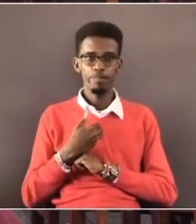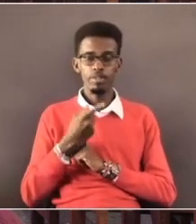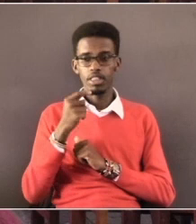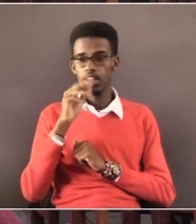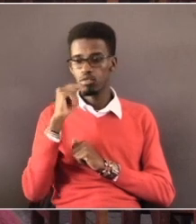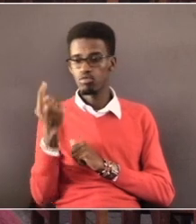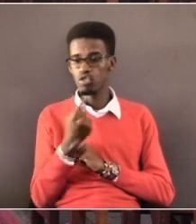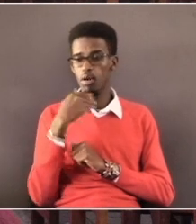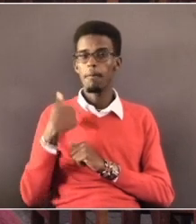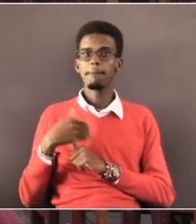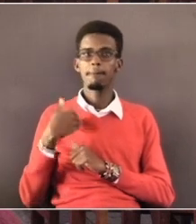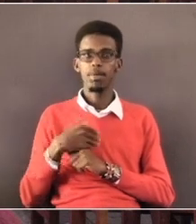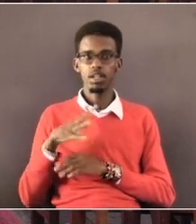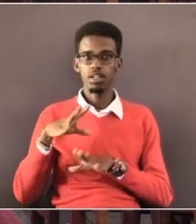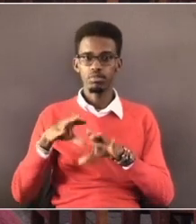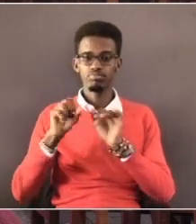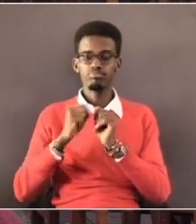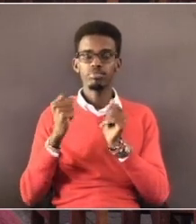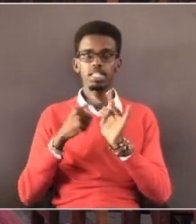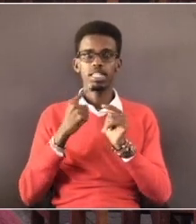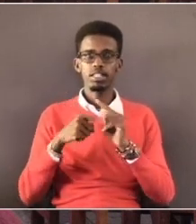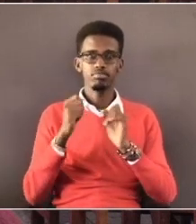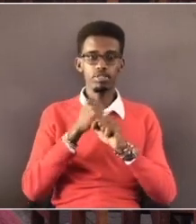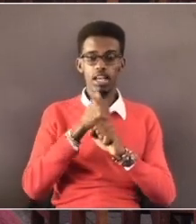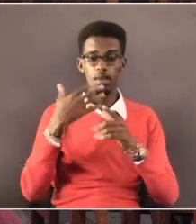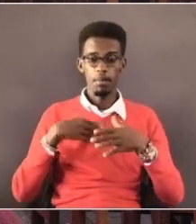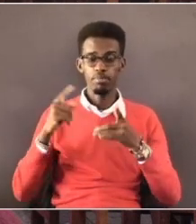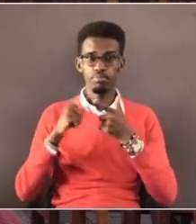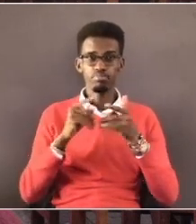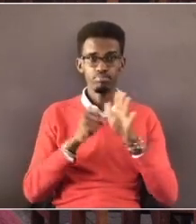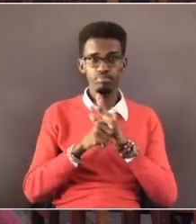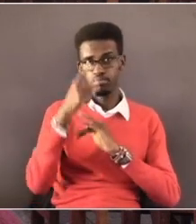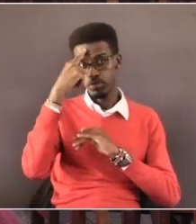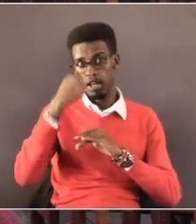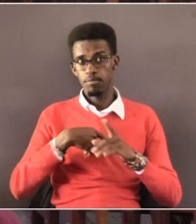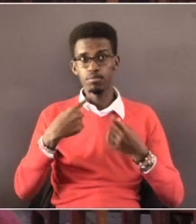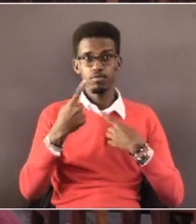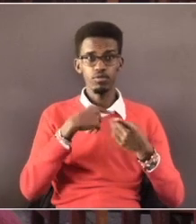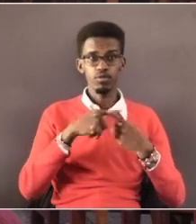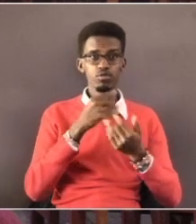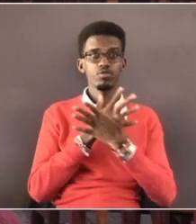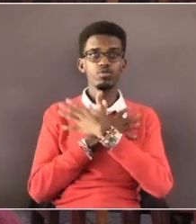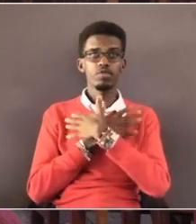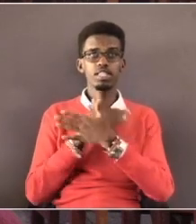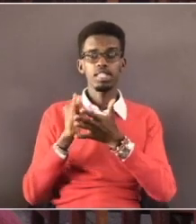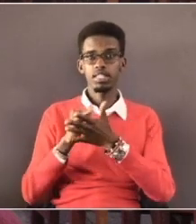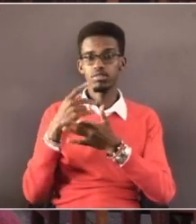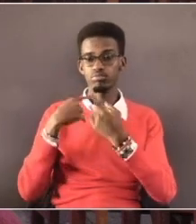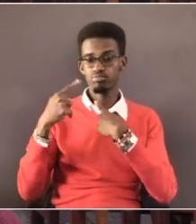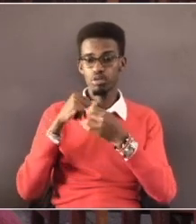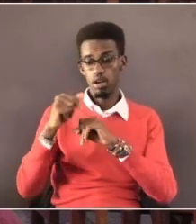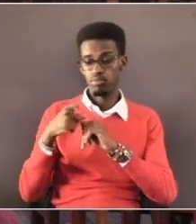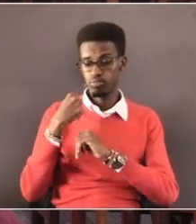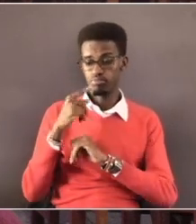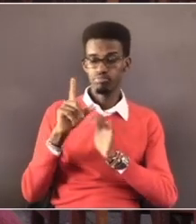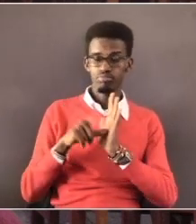only people. Take a break. Don't hurt each other because they have talked to the friends that we are talked about. Remember about